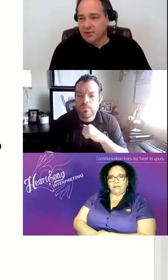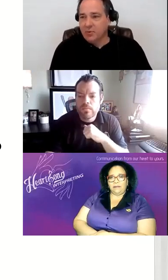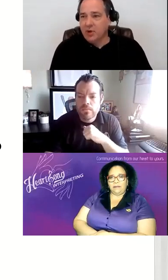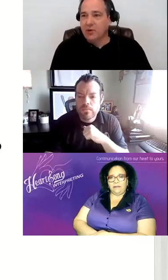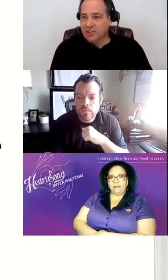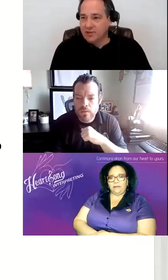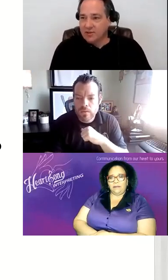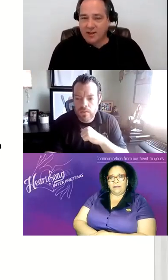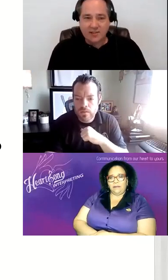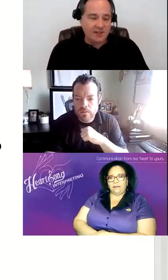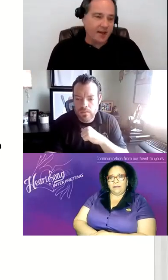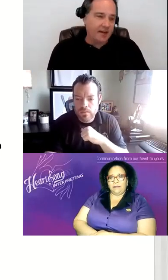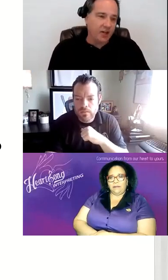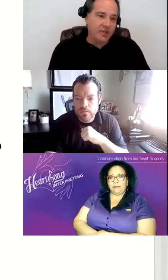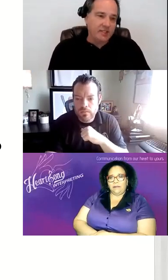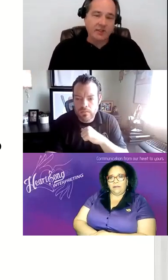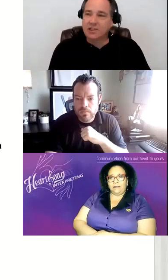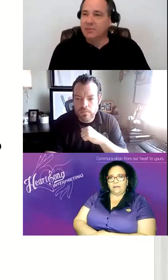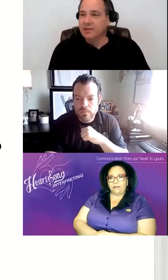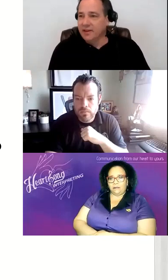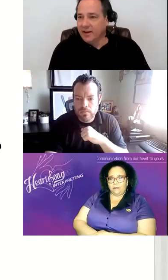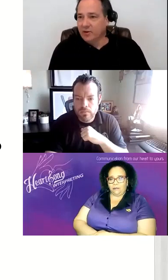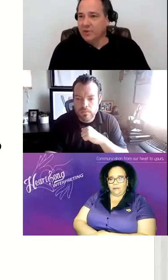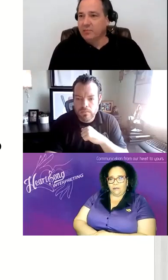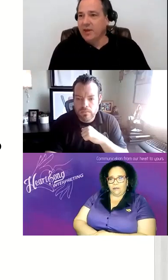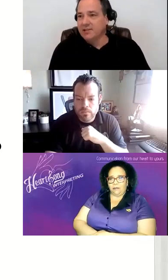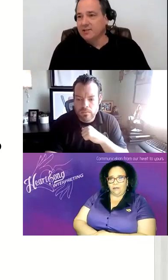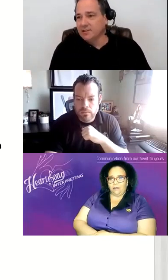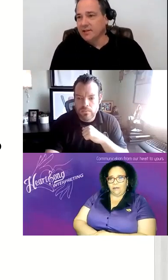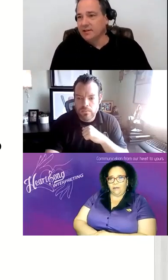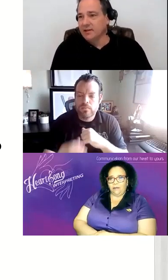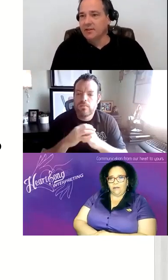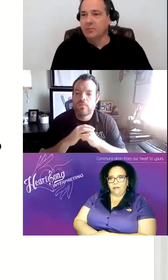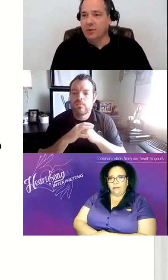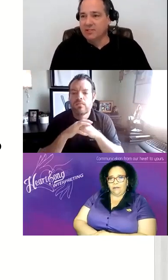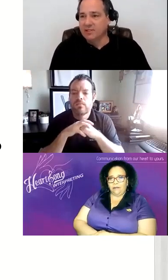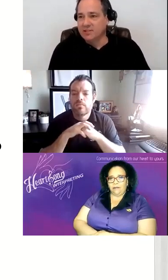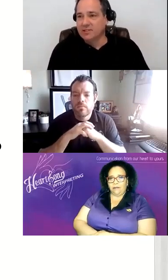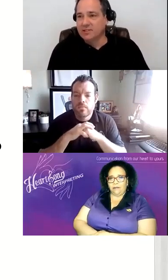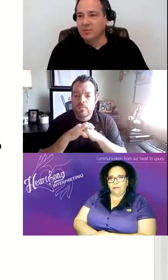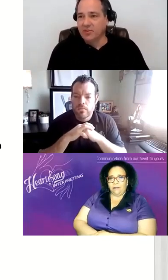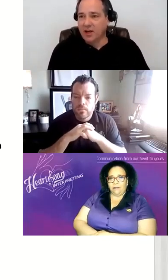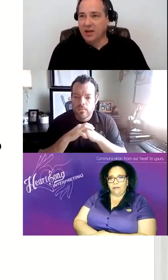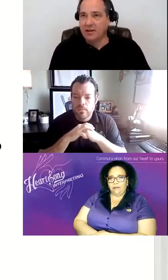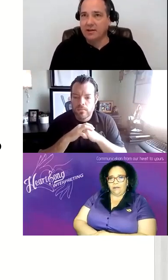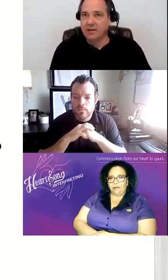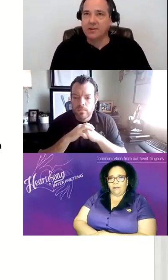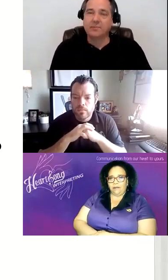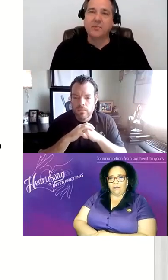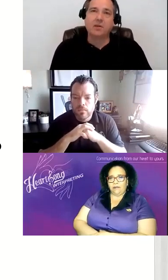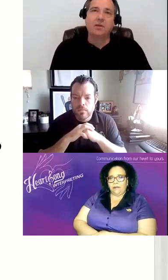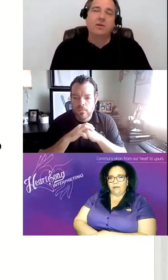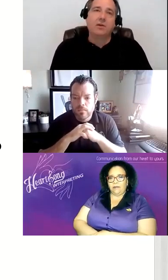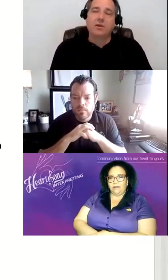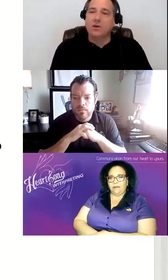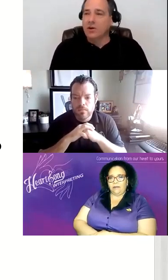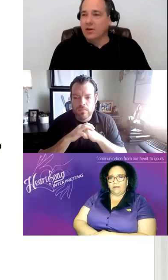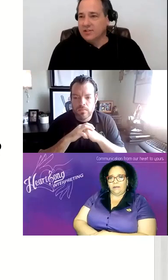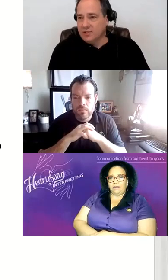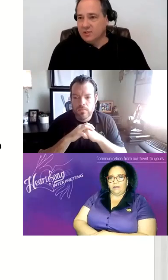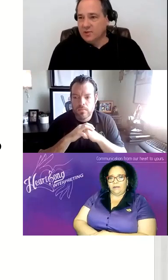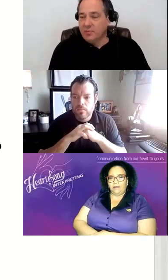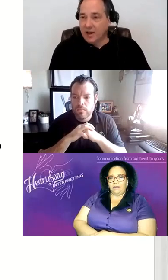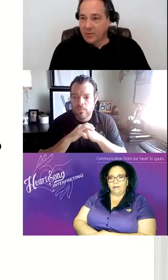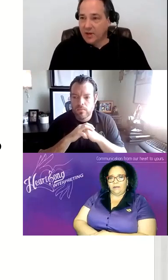typically offer a broad range of classes that I can go into a little bit later, but basically the premise is to provide our